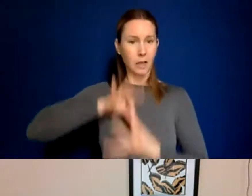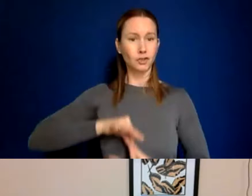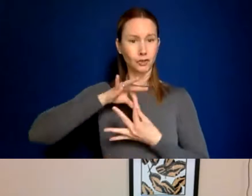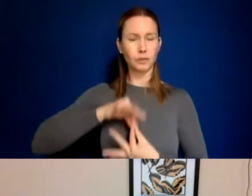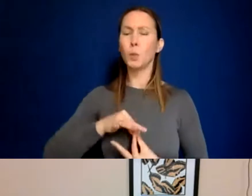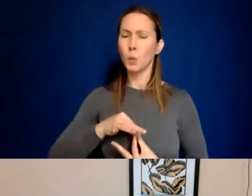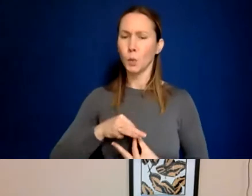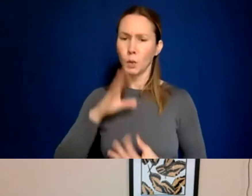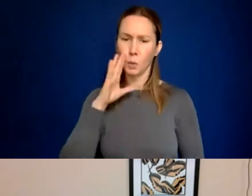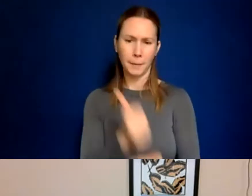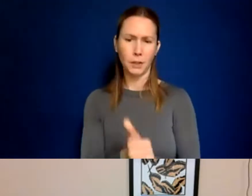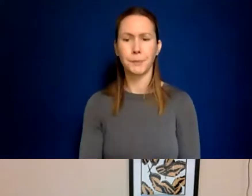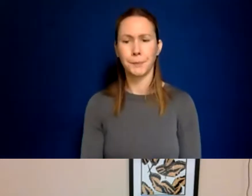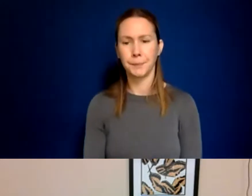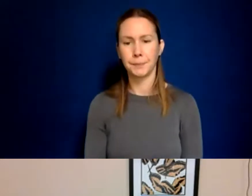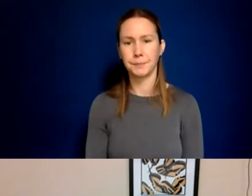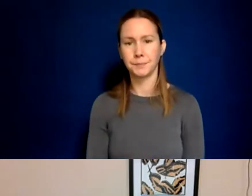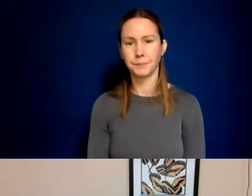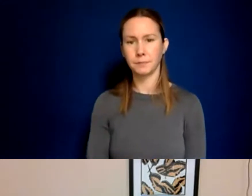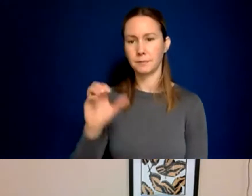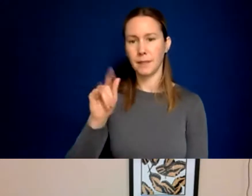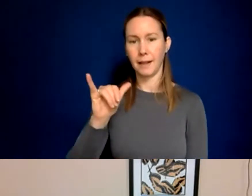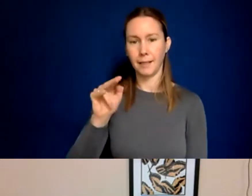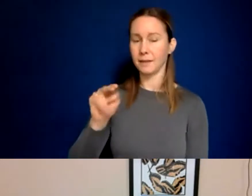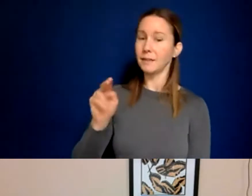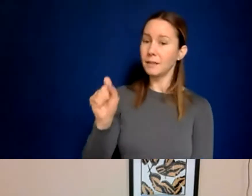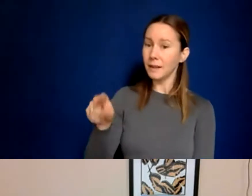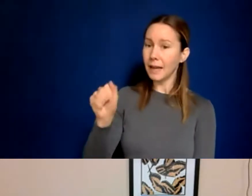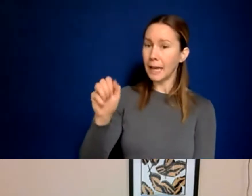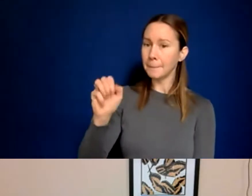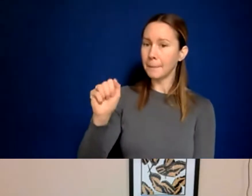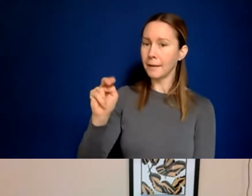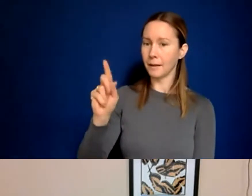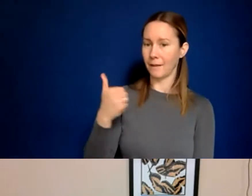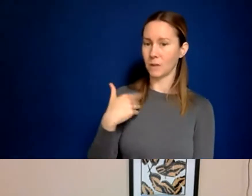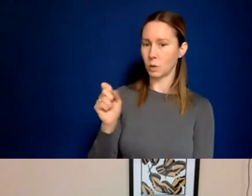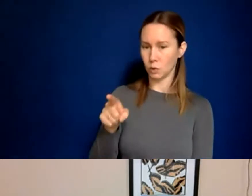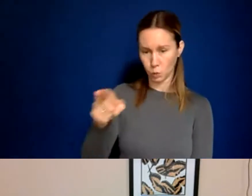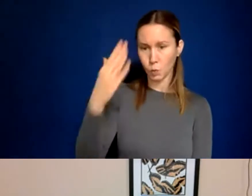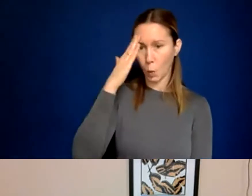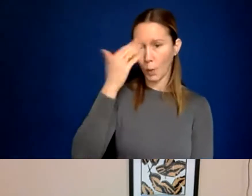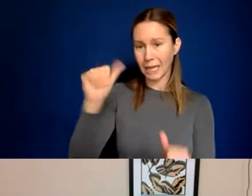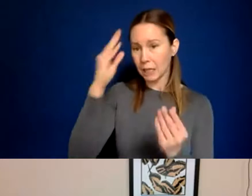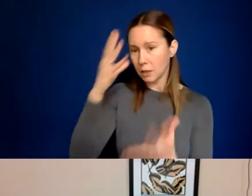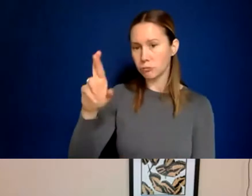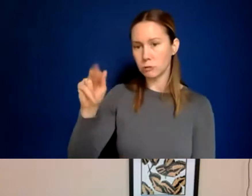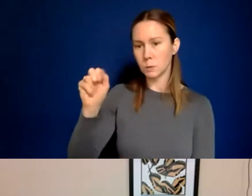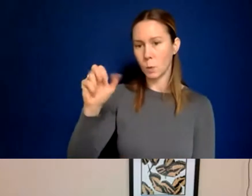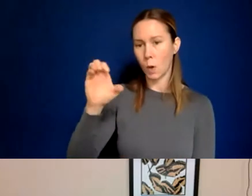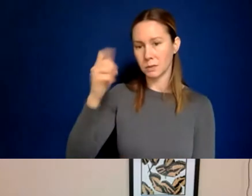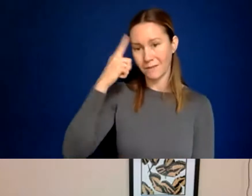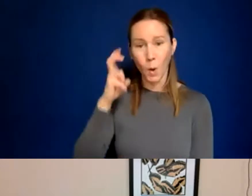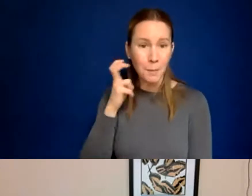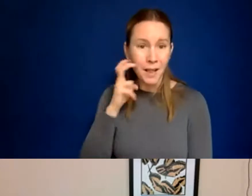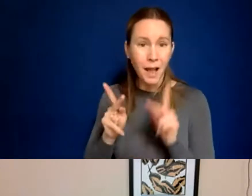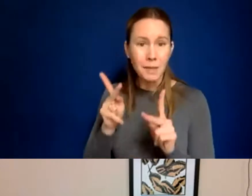good. Amanda, we have a question here. Are you aware of any resources for blind people with